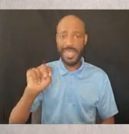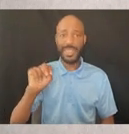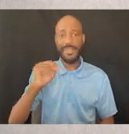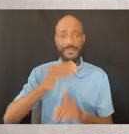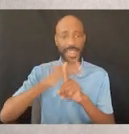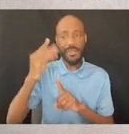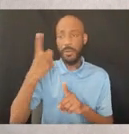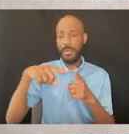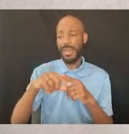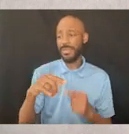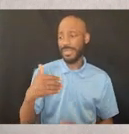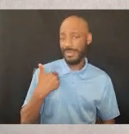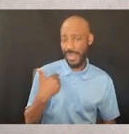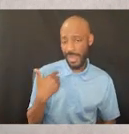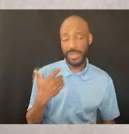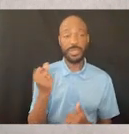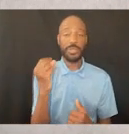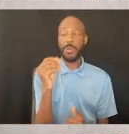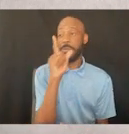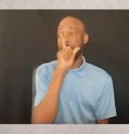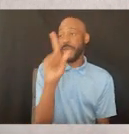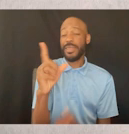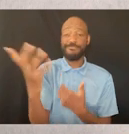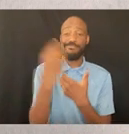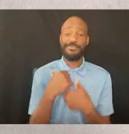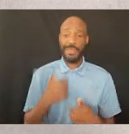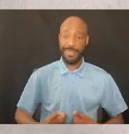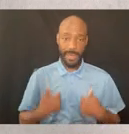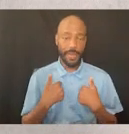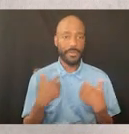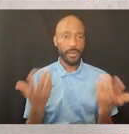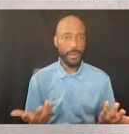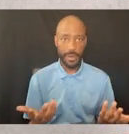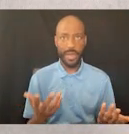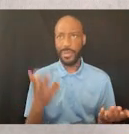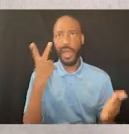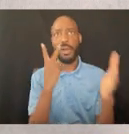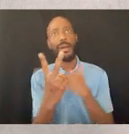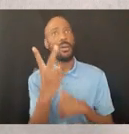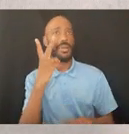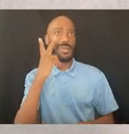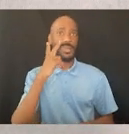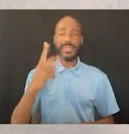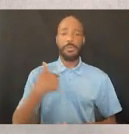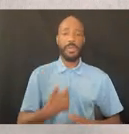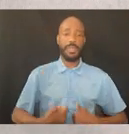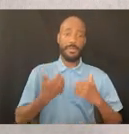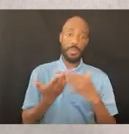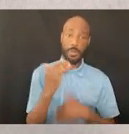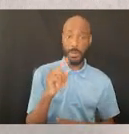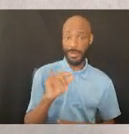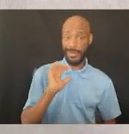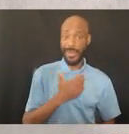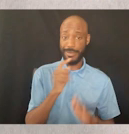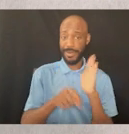mine. Little did we know that we would be living through our own time. I closed a classroom that I was long-term